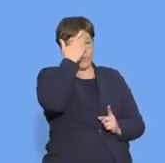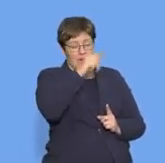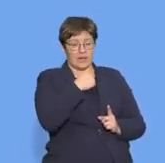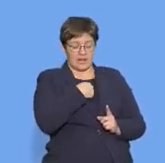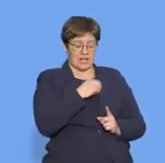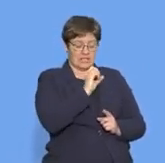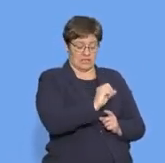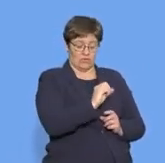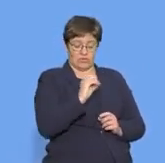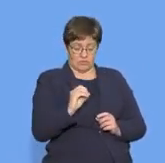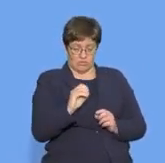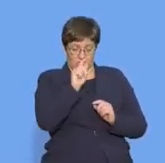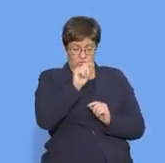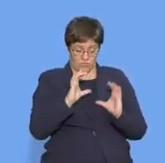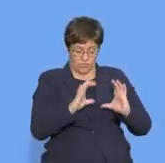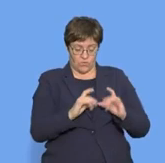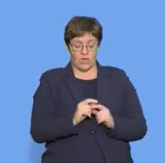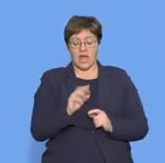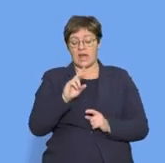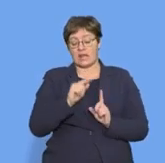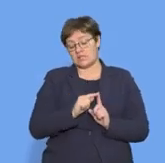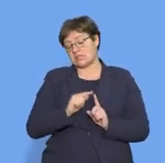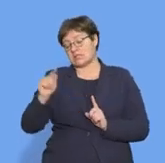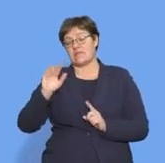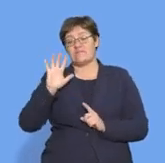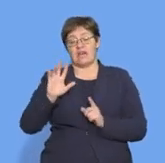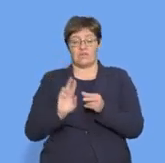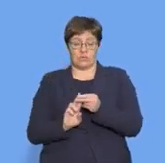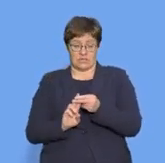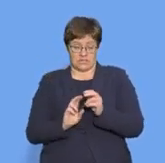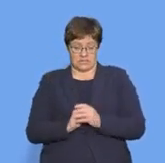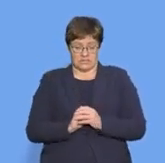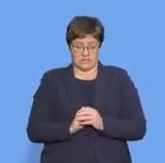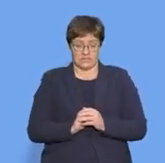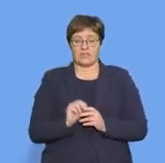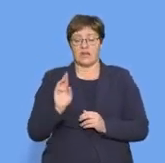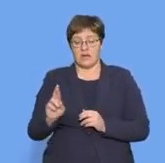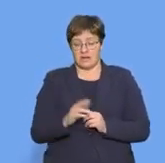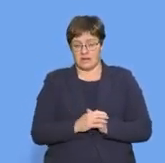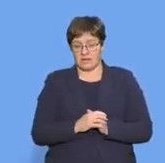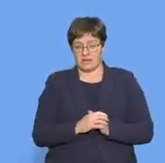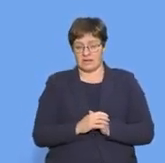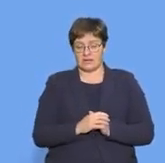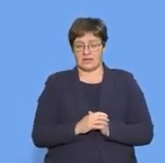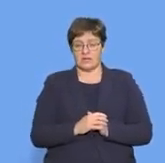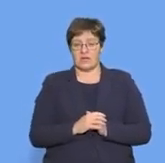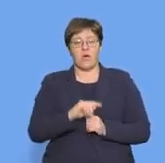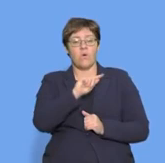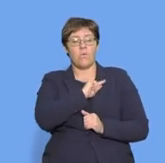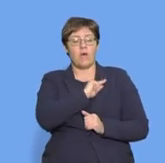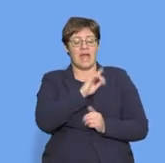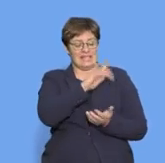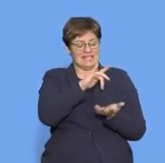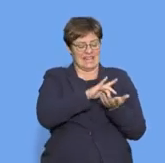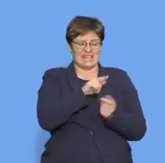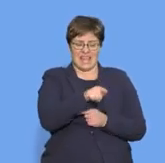know that it's 0 and 0, and the radius is 5 units, so that's r. But because it's the